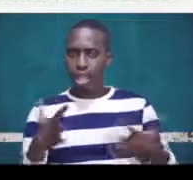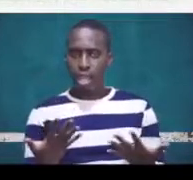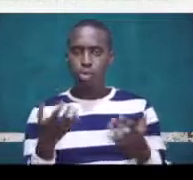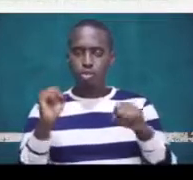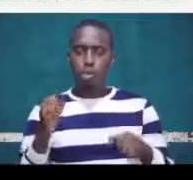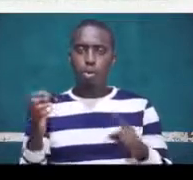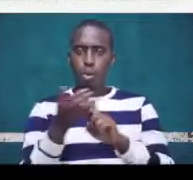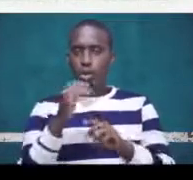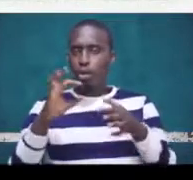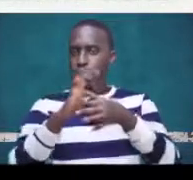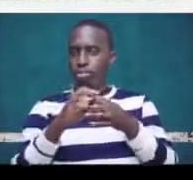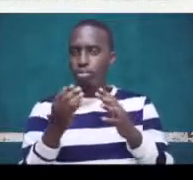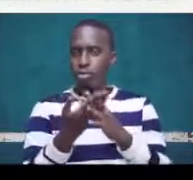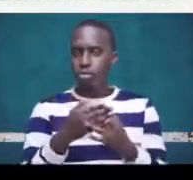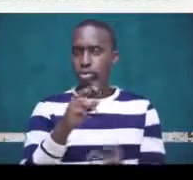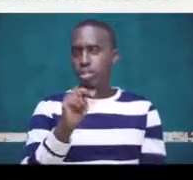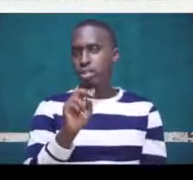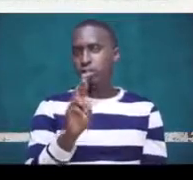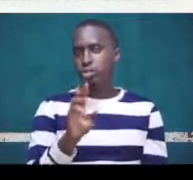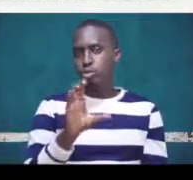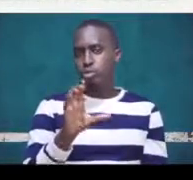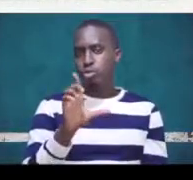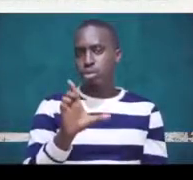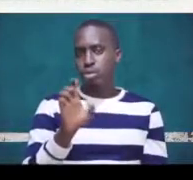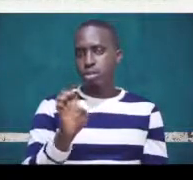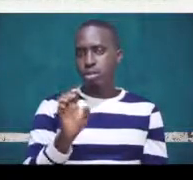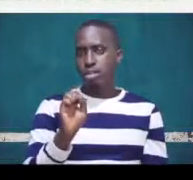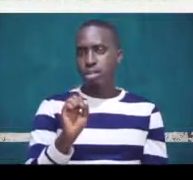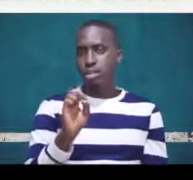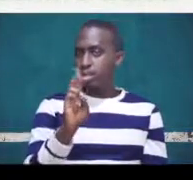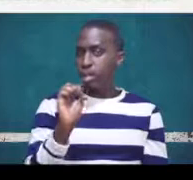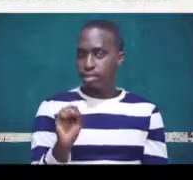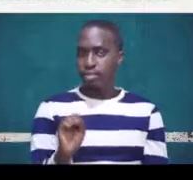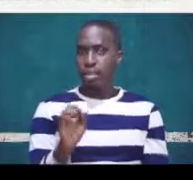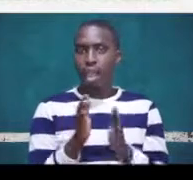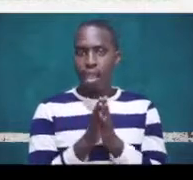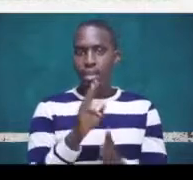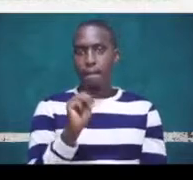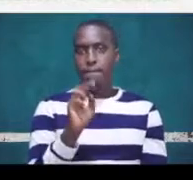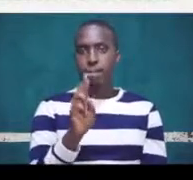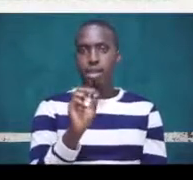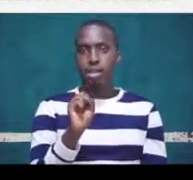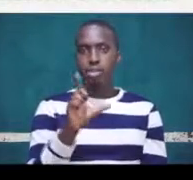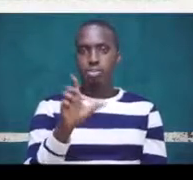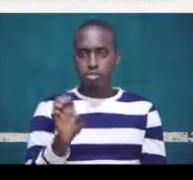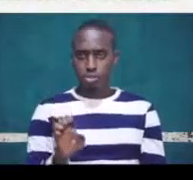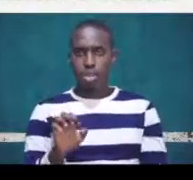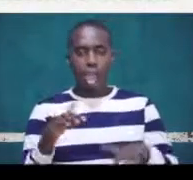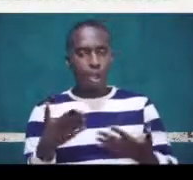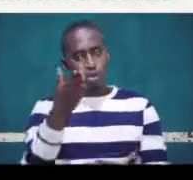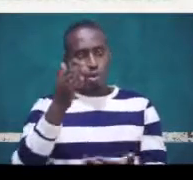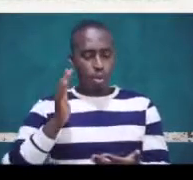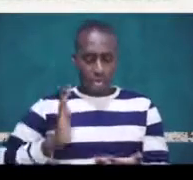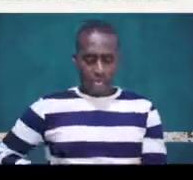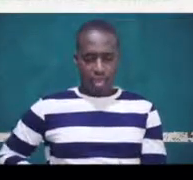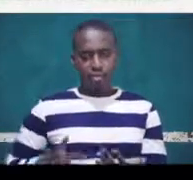connection between what is inside the nucleus and your muscle, and how you behave, and your characteristics, which